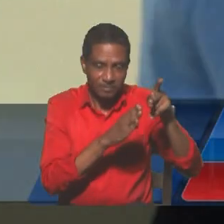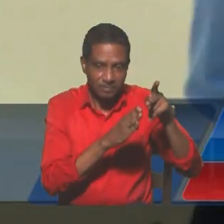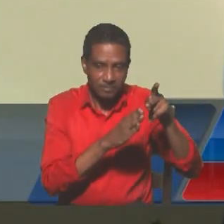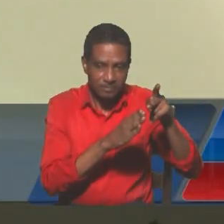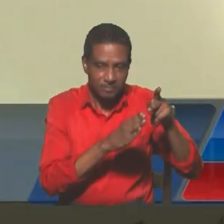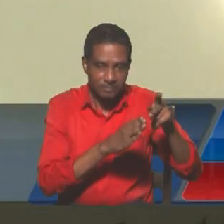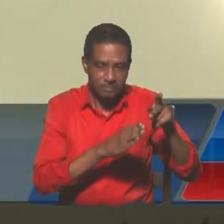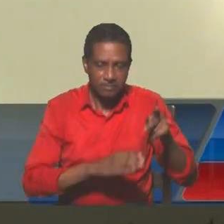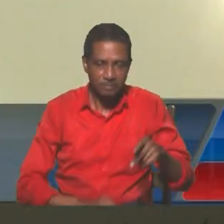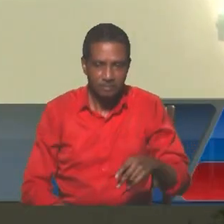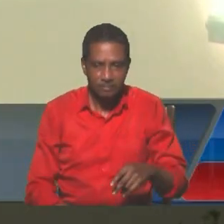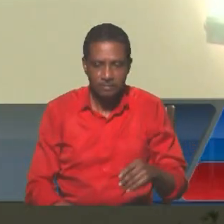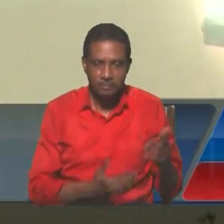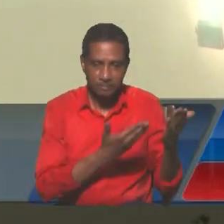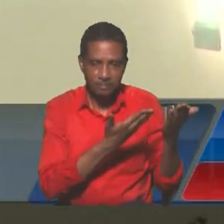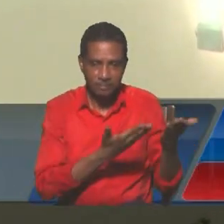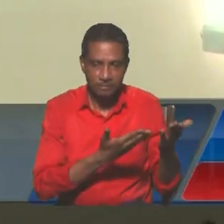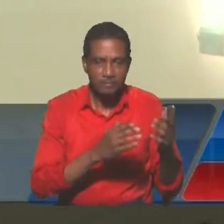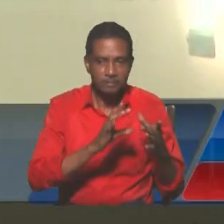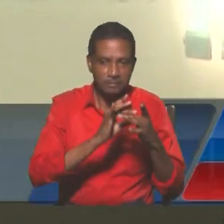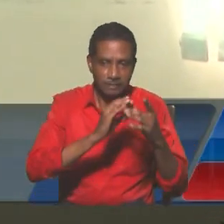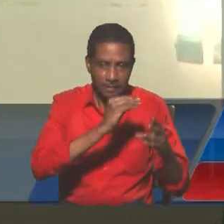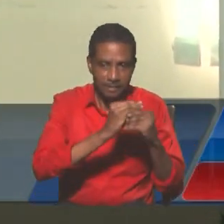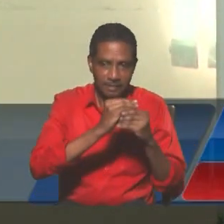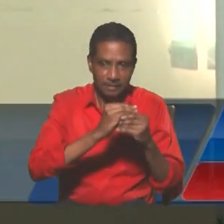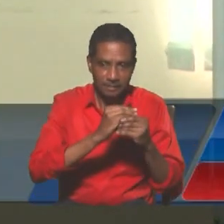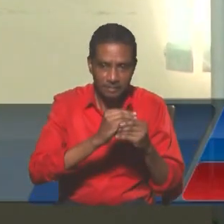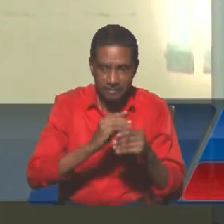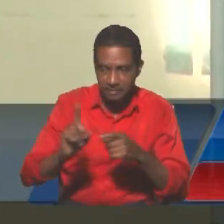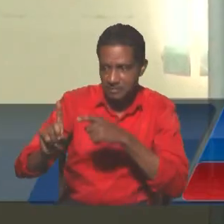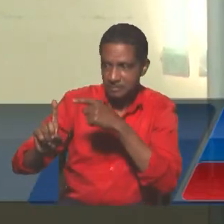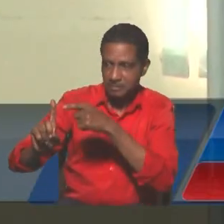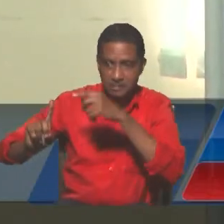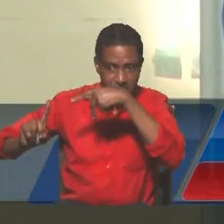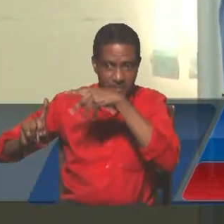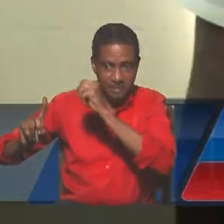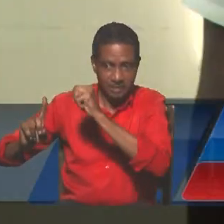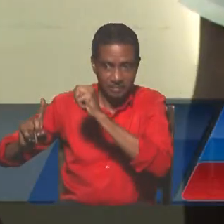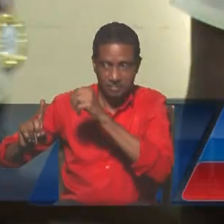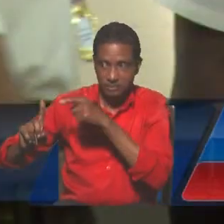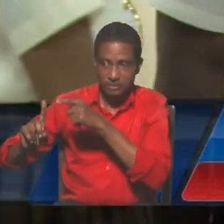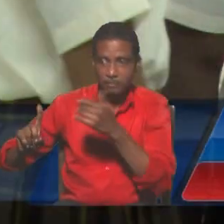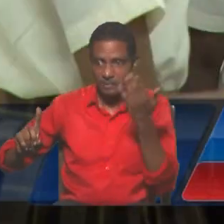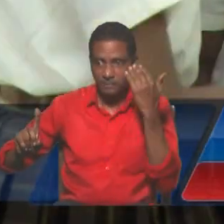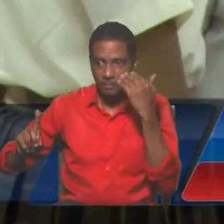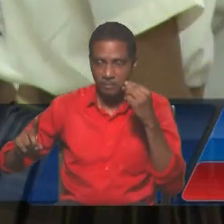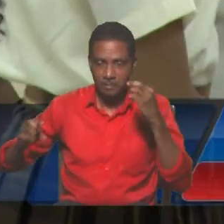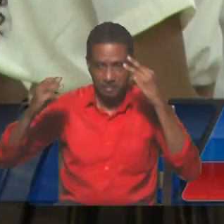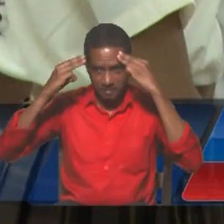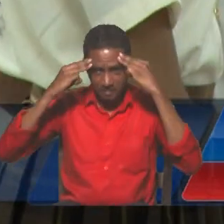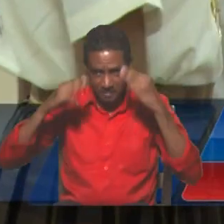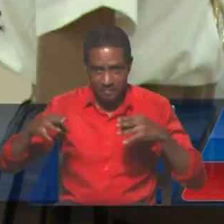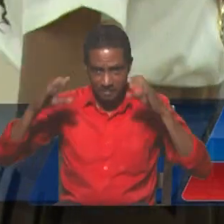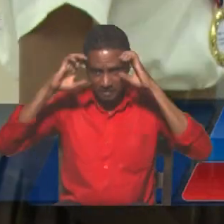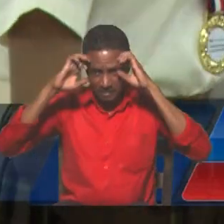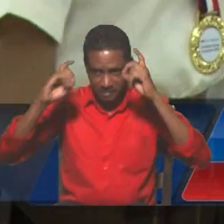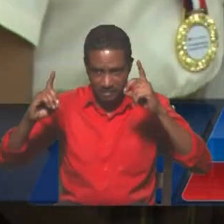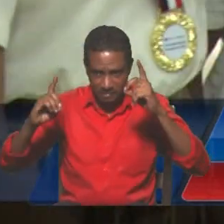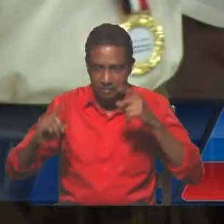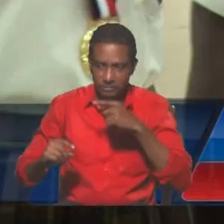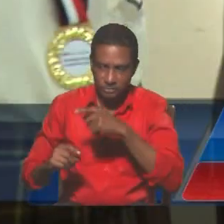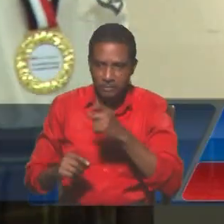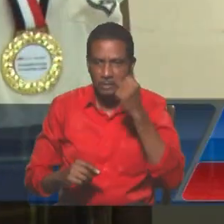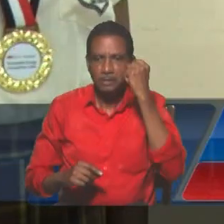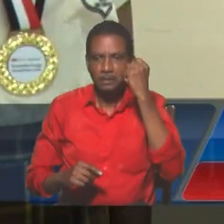impact, adding that Prime Minister Kamala Prasad Besessa, a former Minister of Education, also values the meaningful work